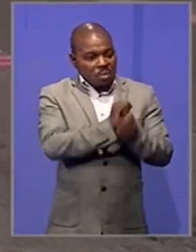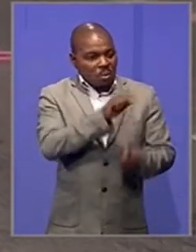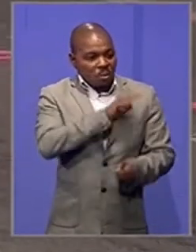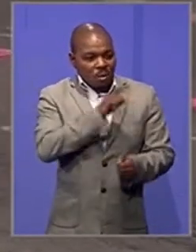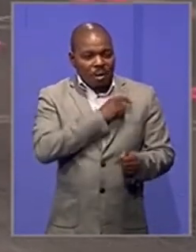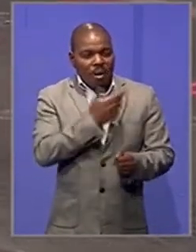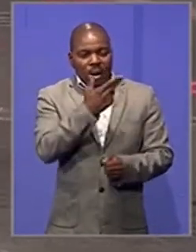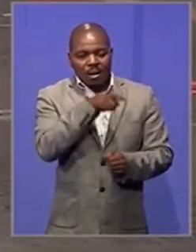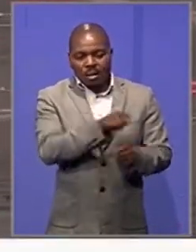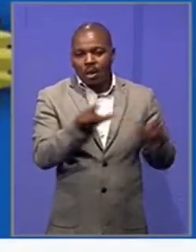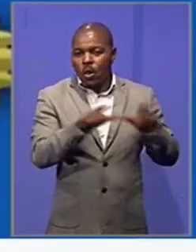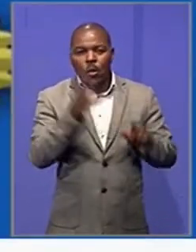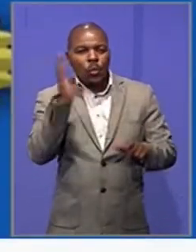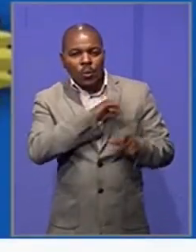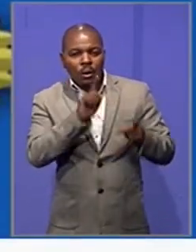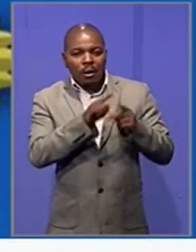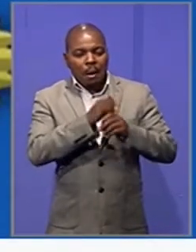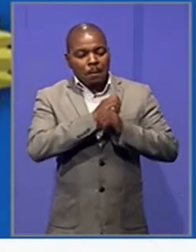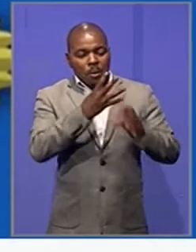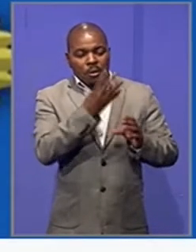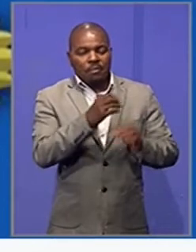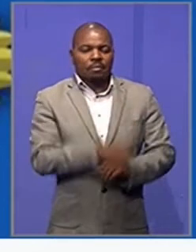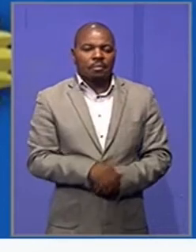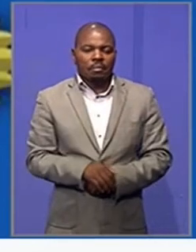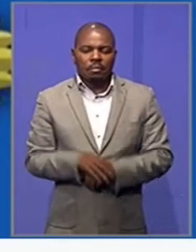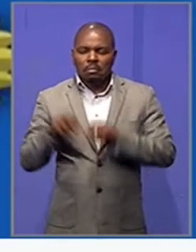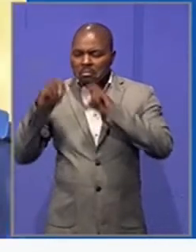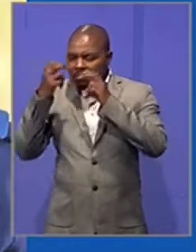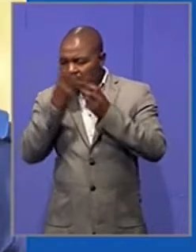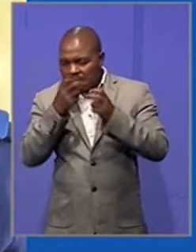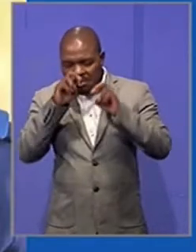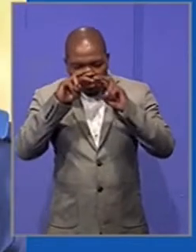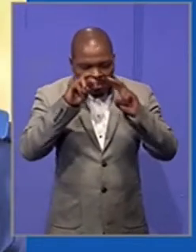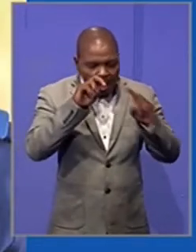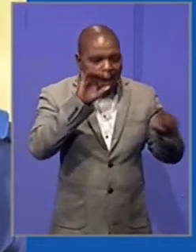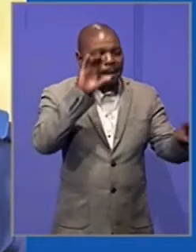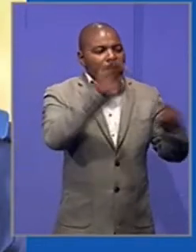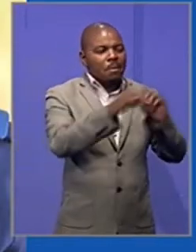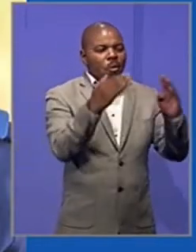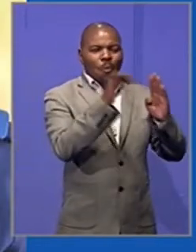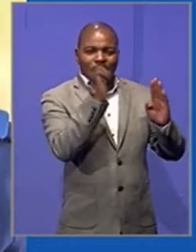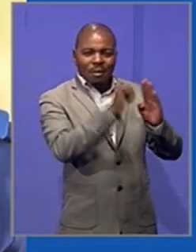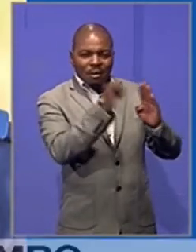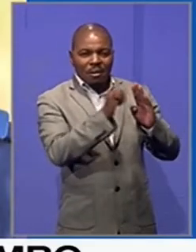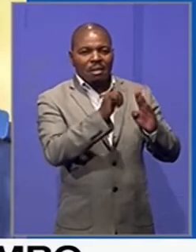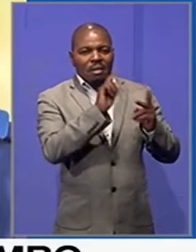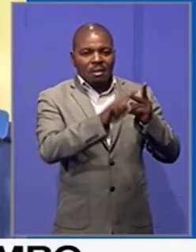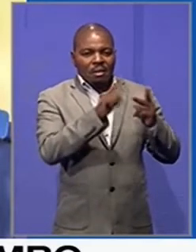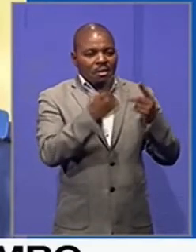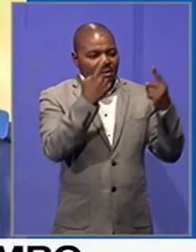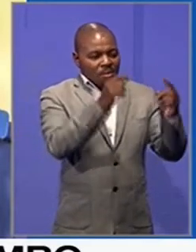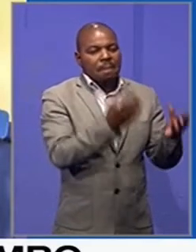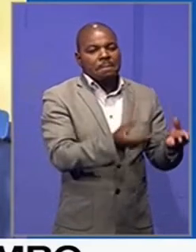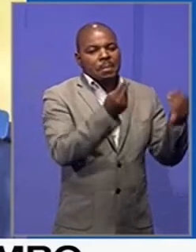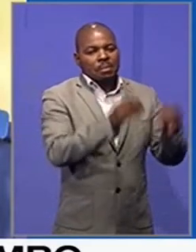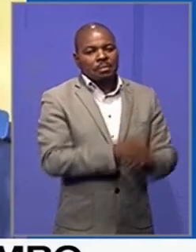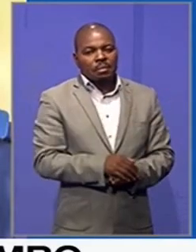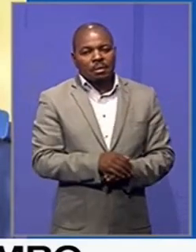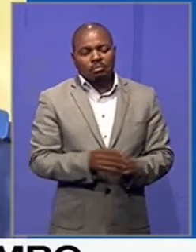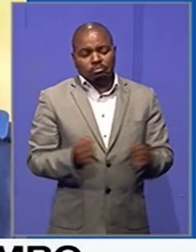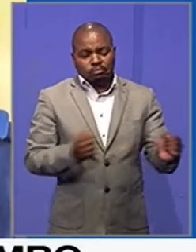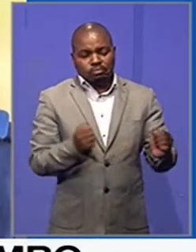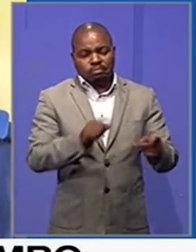ka fa molaong le dithuthupi. Further investigation led to his place of residence where a search was conducted and the following recovered: 4 assault